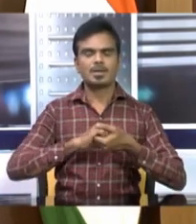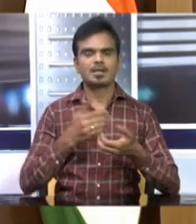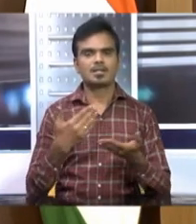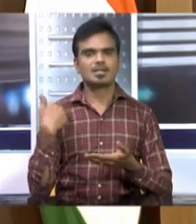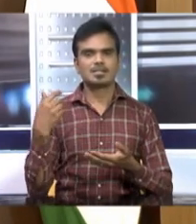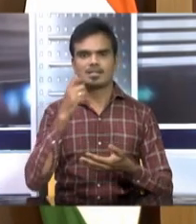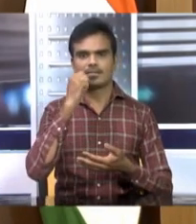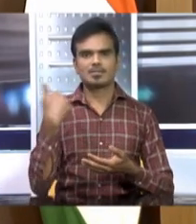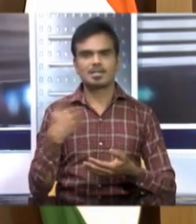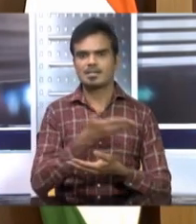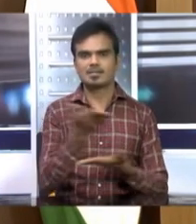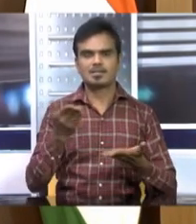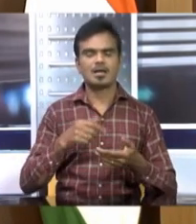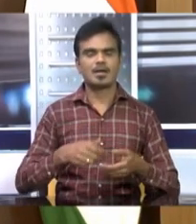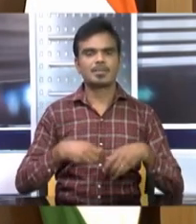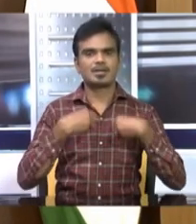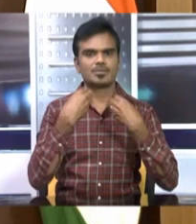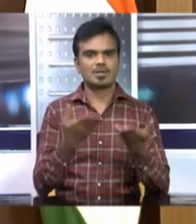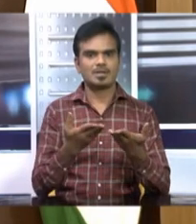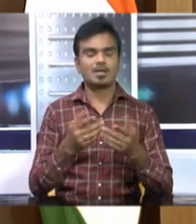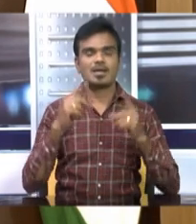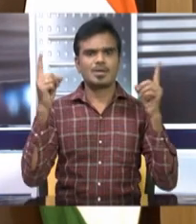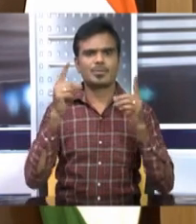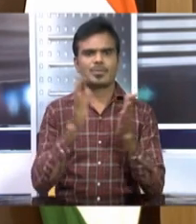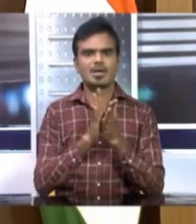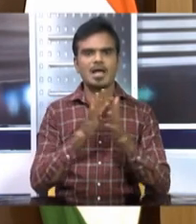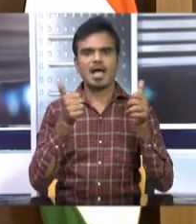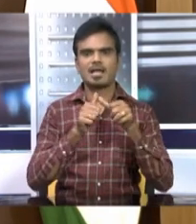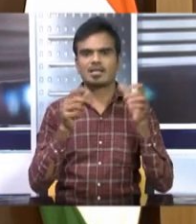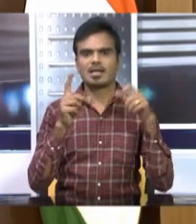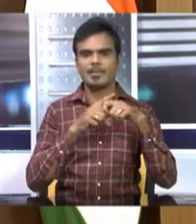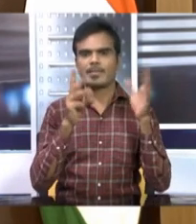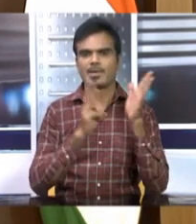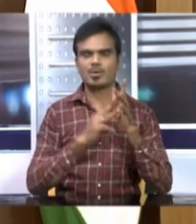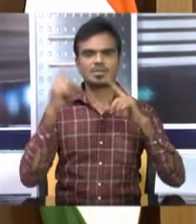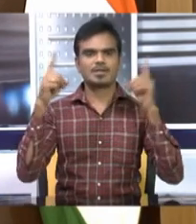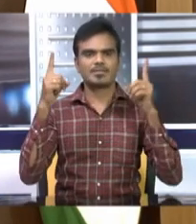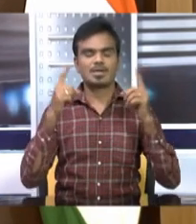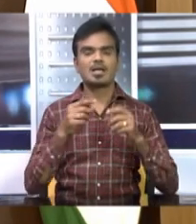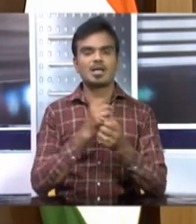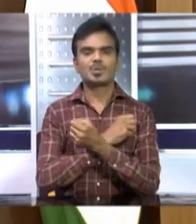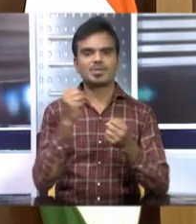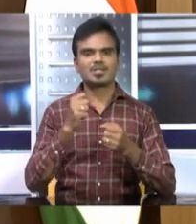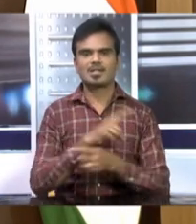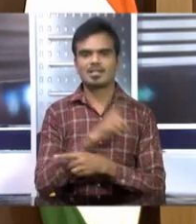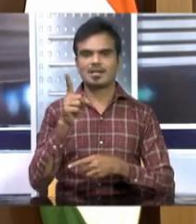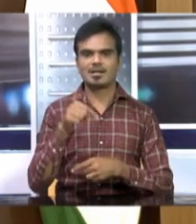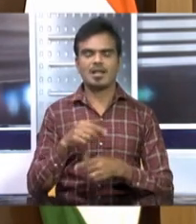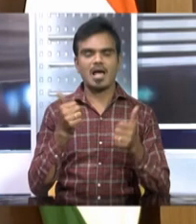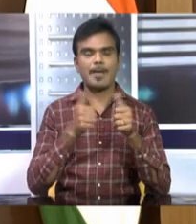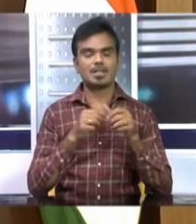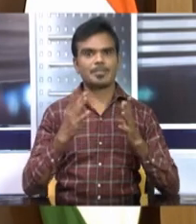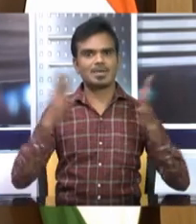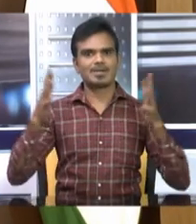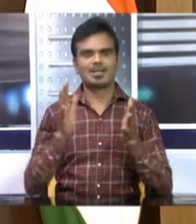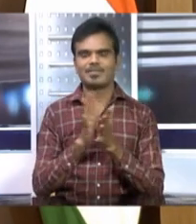sisters, I appeal to you all to celebrate Azadi Ka Amrit Mahotsav, Sutantra Tirunal, Amut